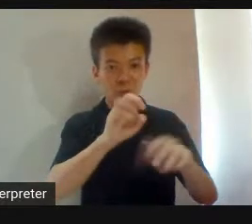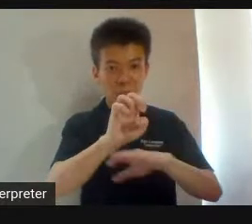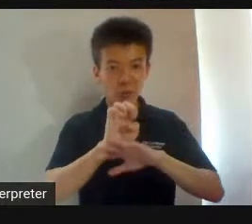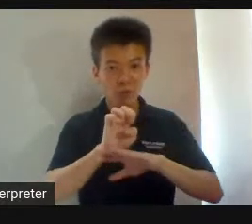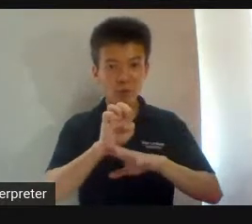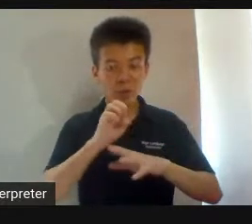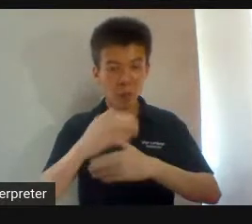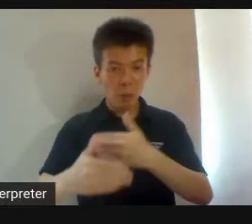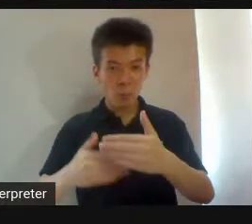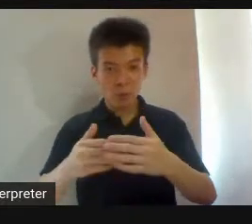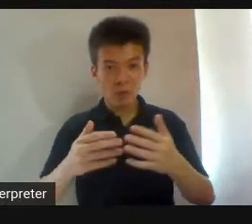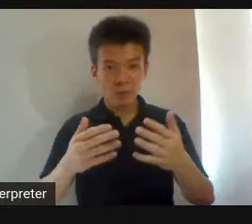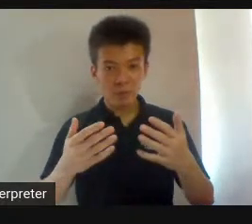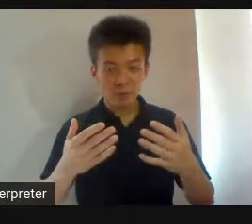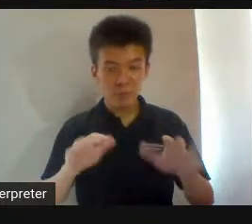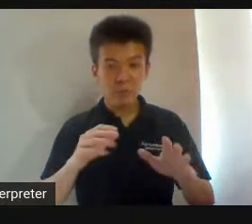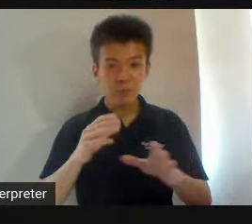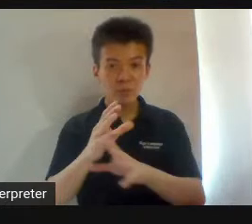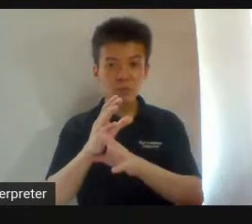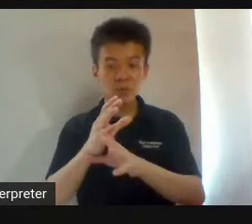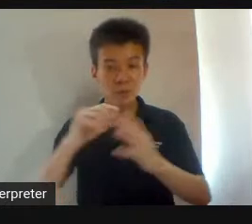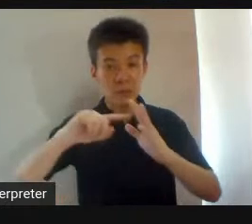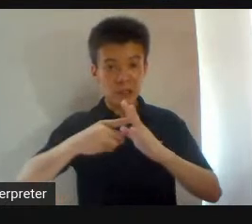process where after we begin